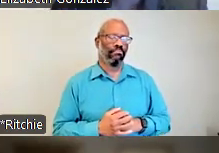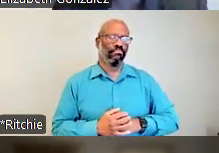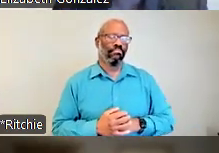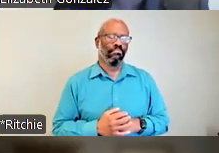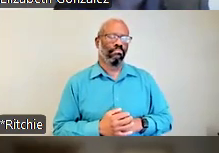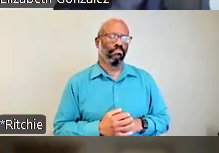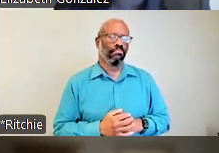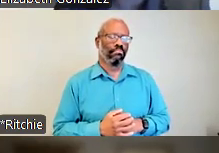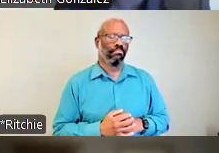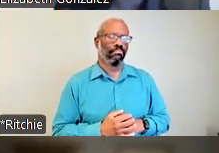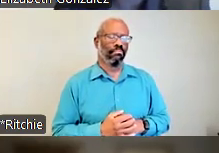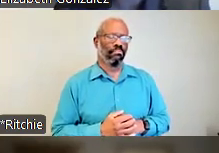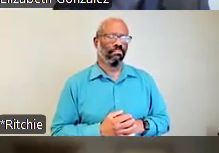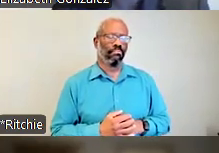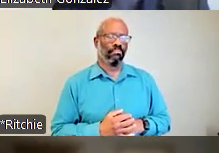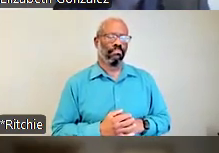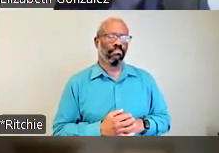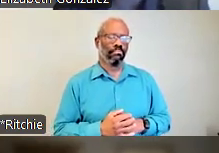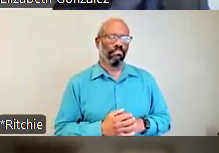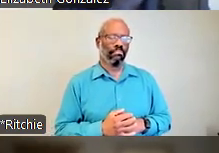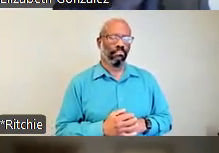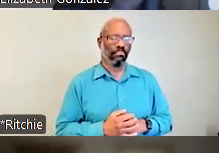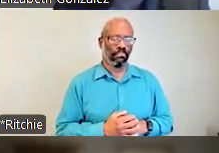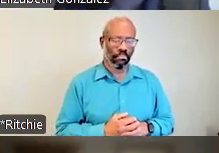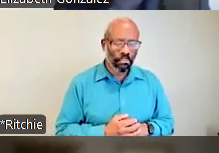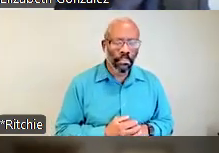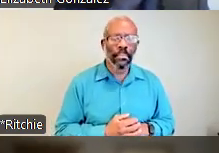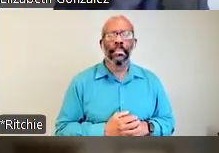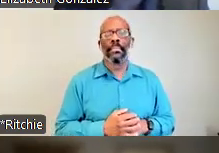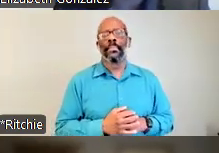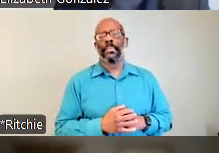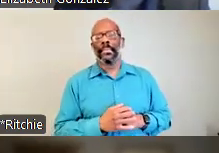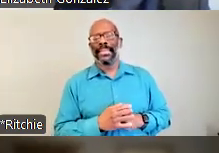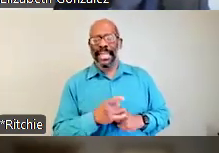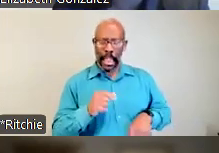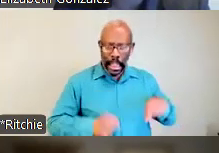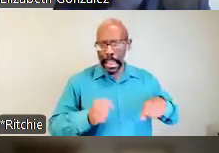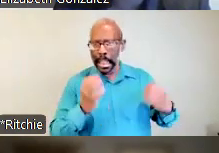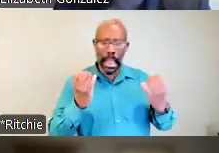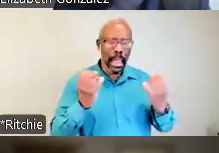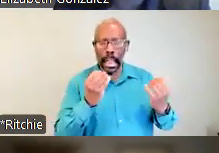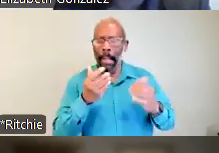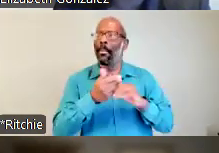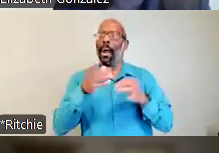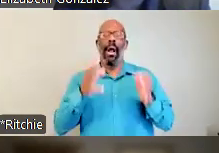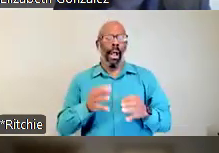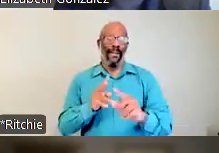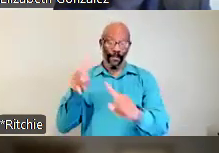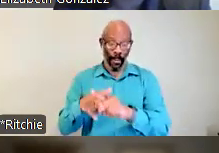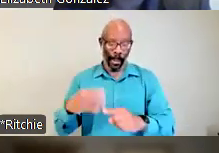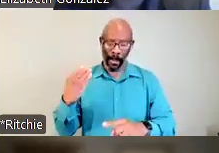Before considering bankruptcy, call your servicer, your mortgage servicer, and explain your situation.